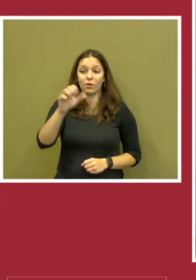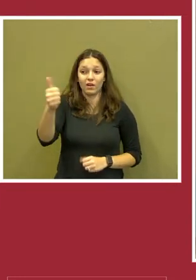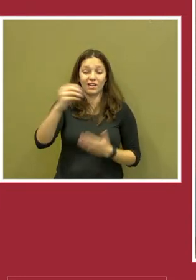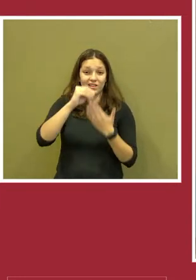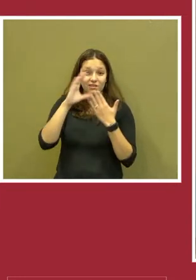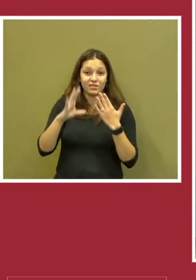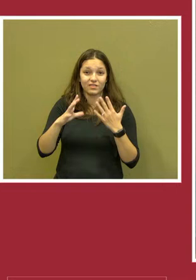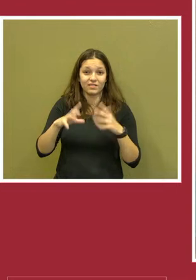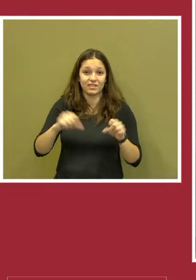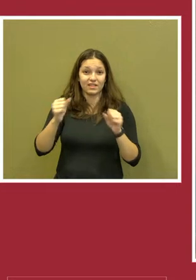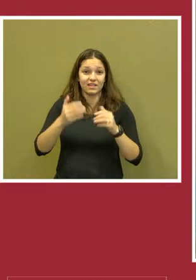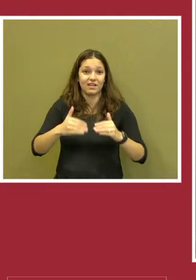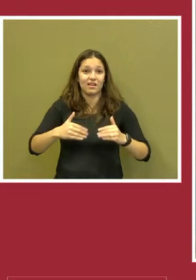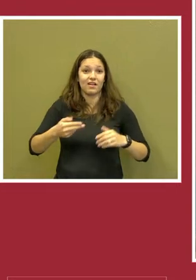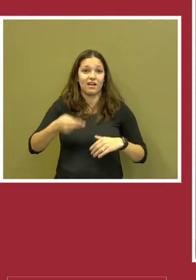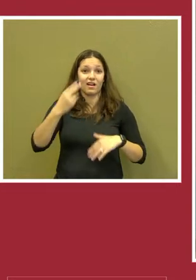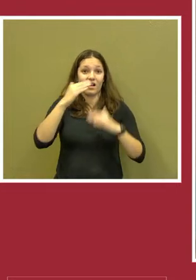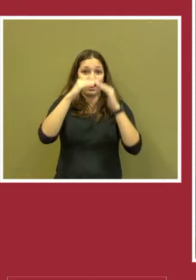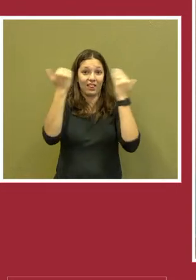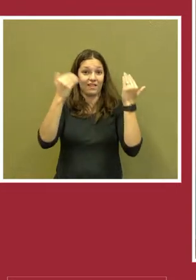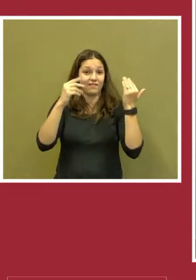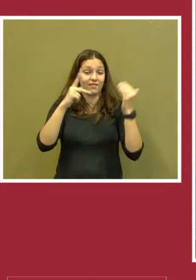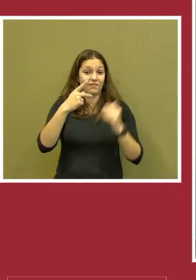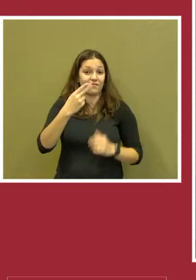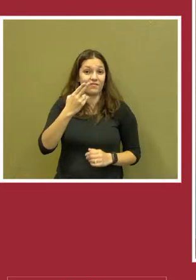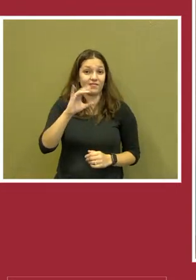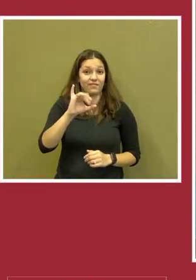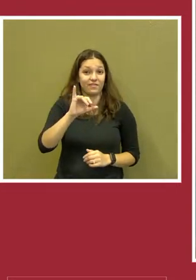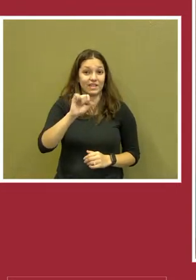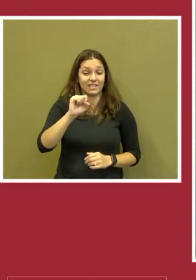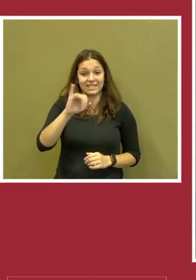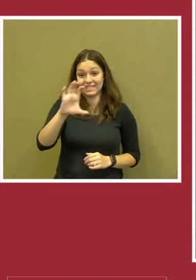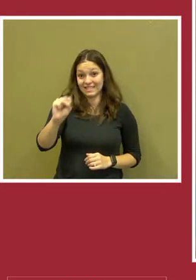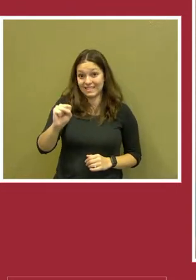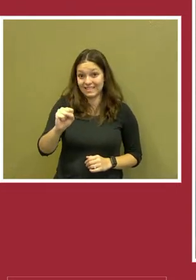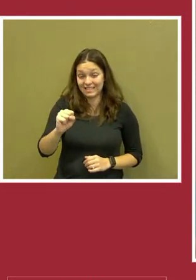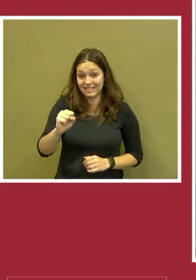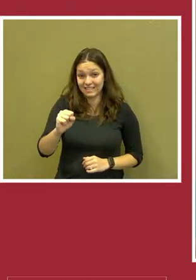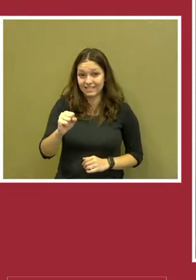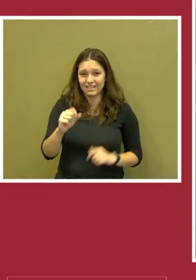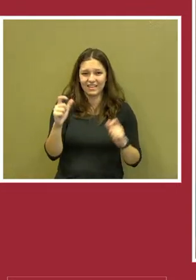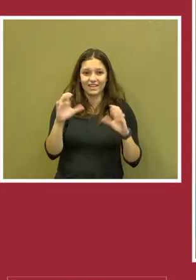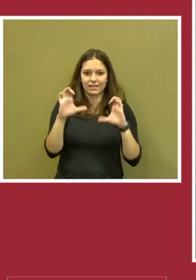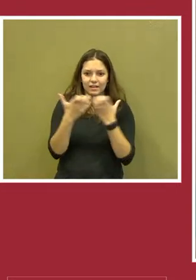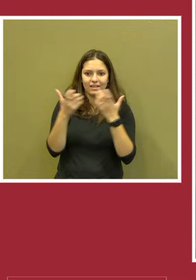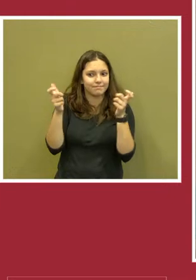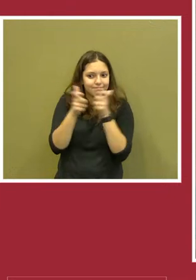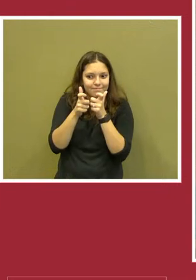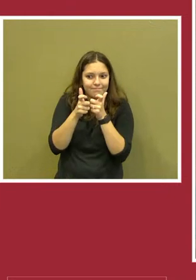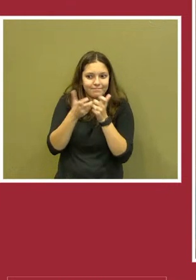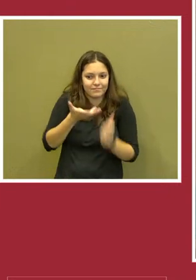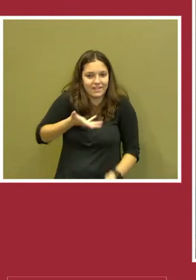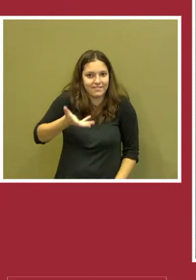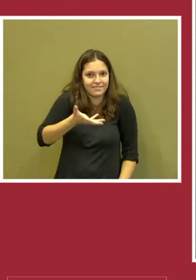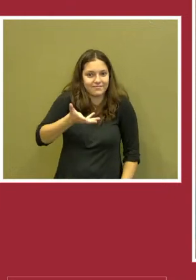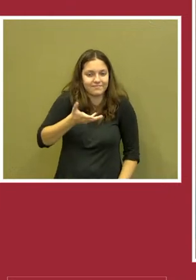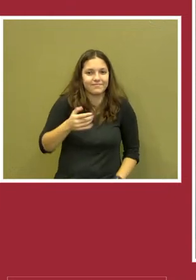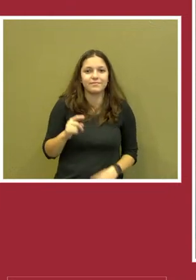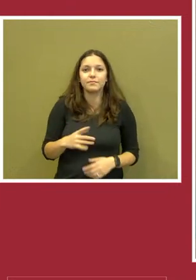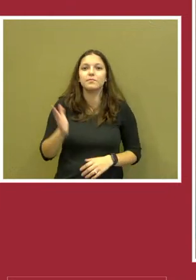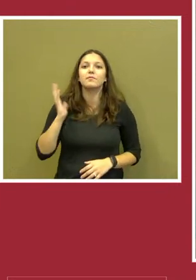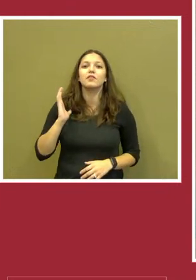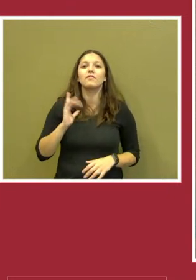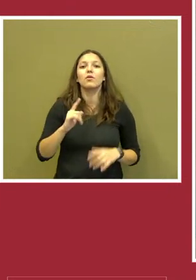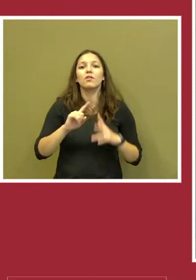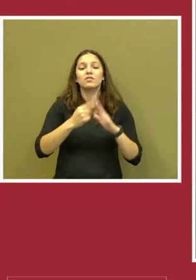taking high level physics, which is really fun to be in a class that small. And before I started